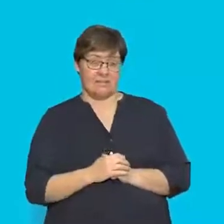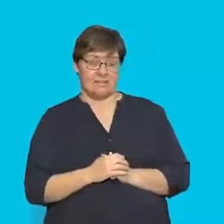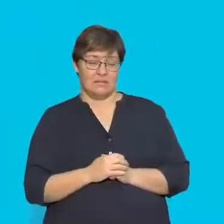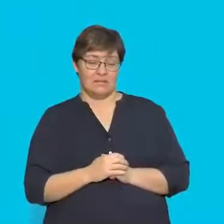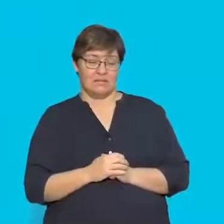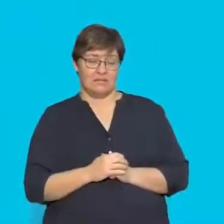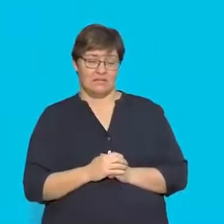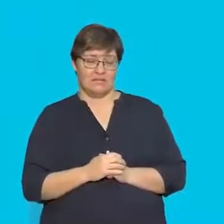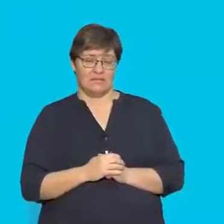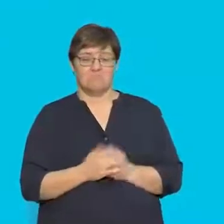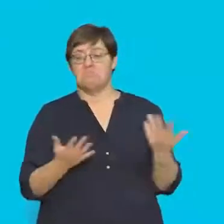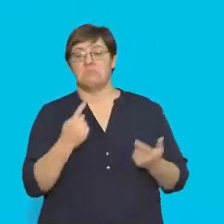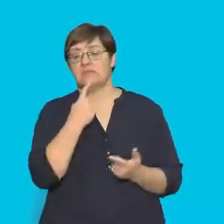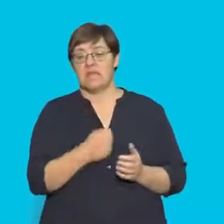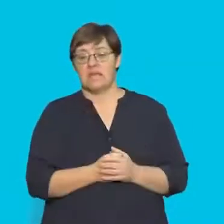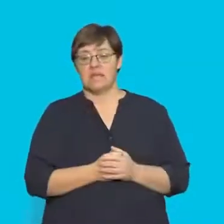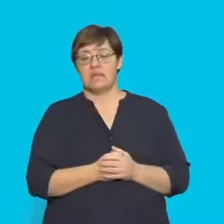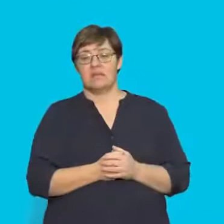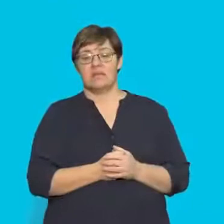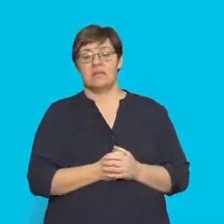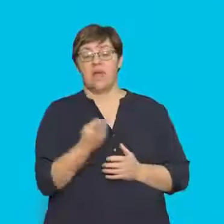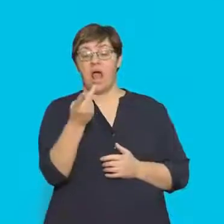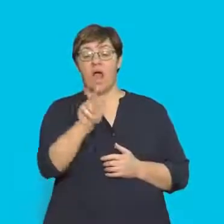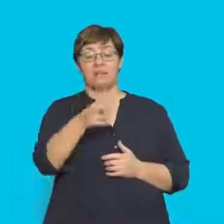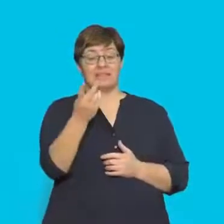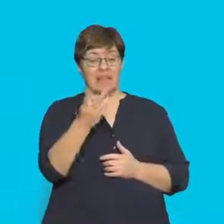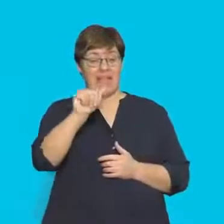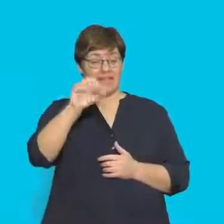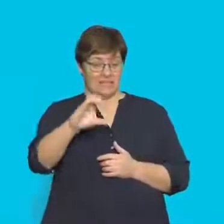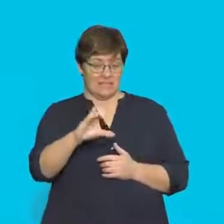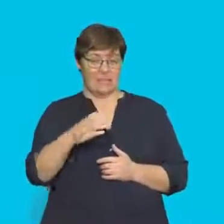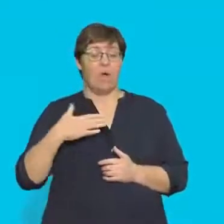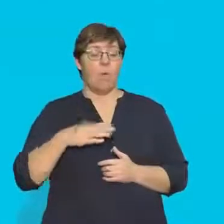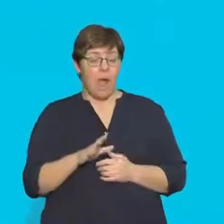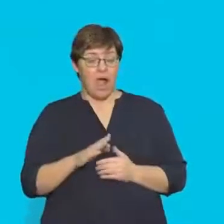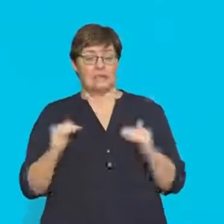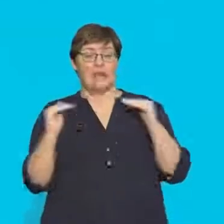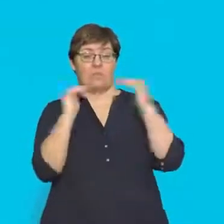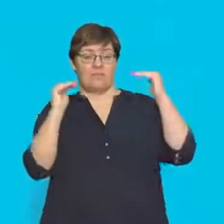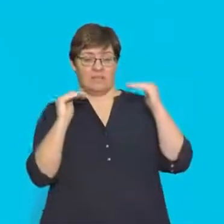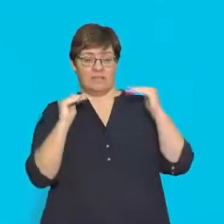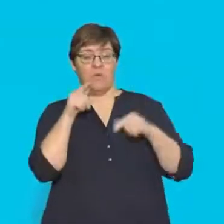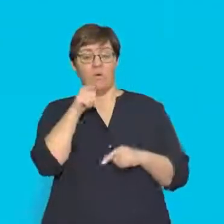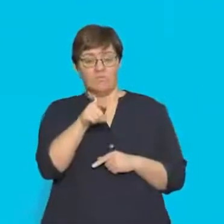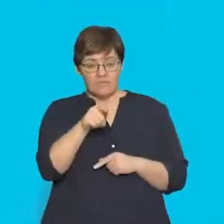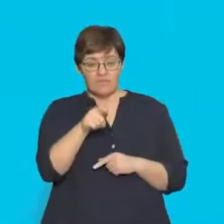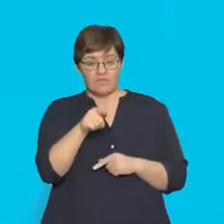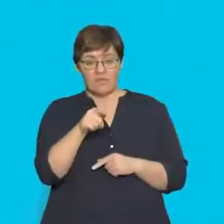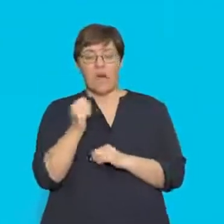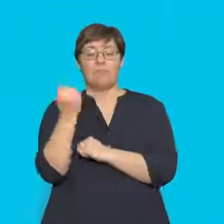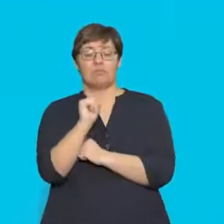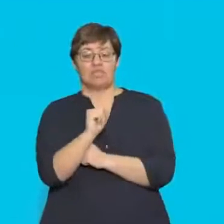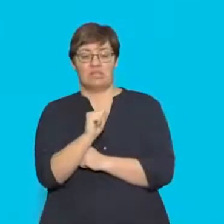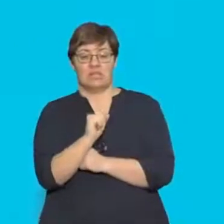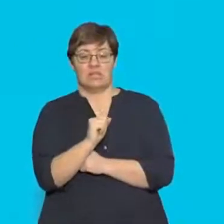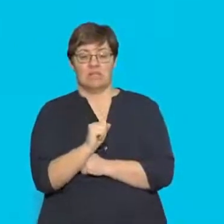we do if we were saying, well, this is alternating current. I want the equivalent of this to run a machine,